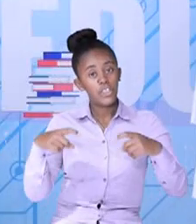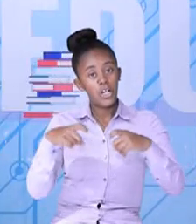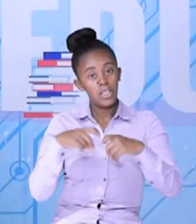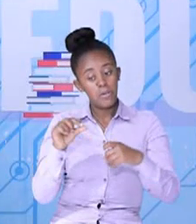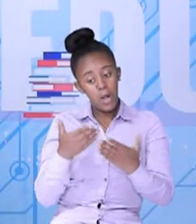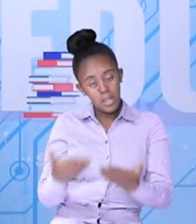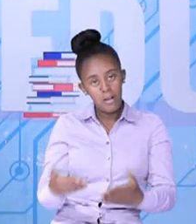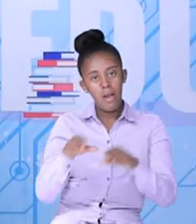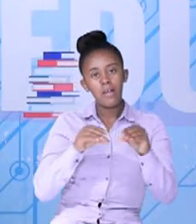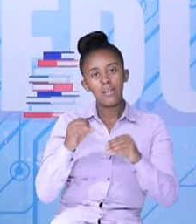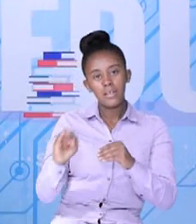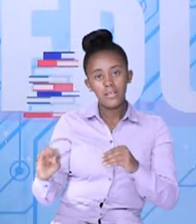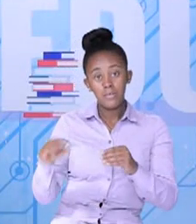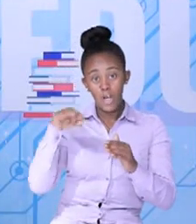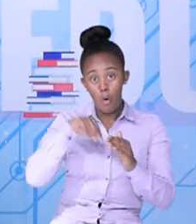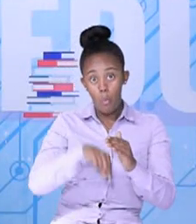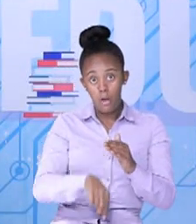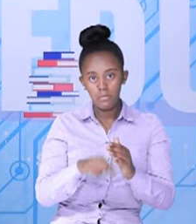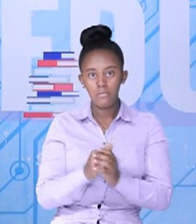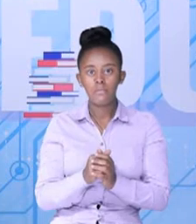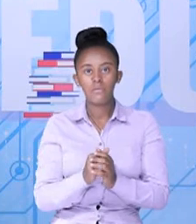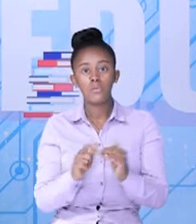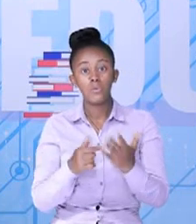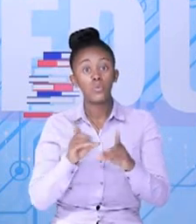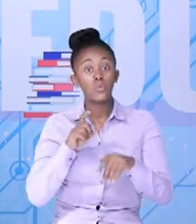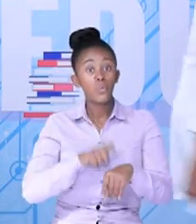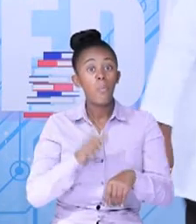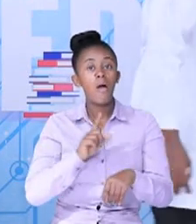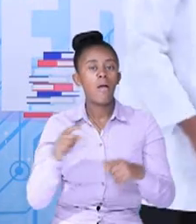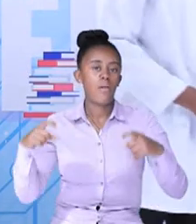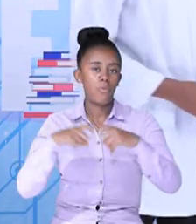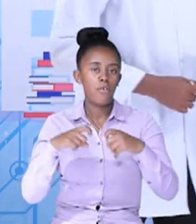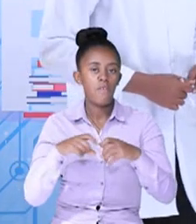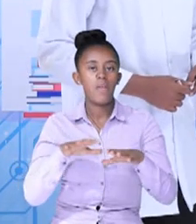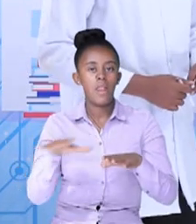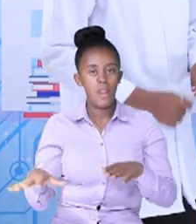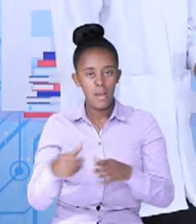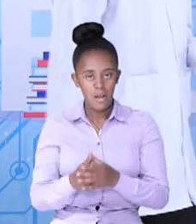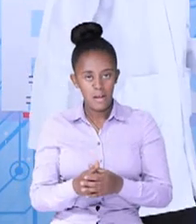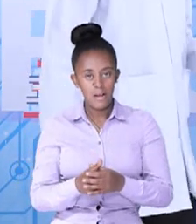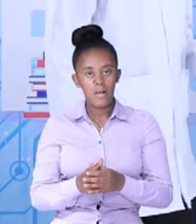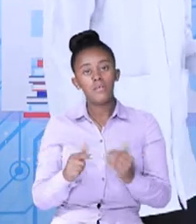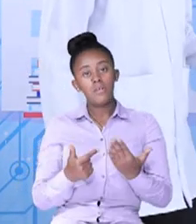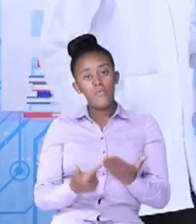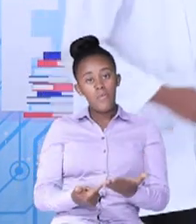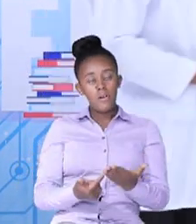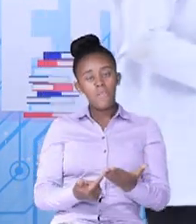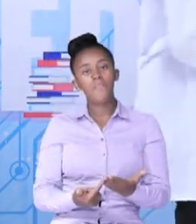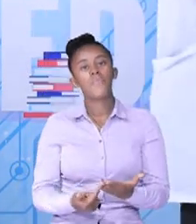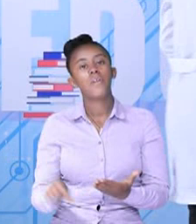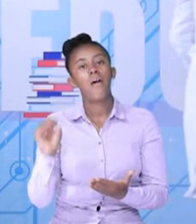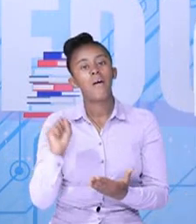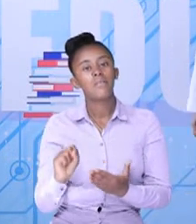is acting downward. This is a force due to electric field, which is acting downward. Therefore,